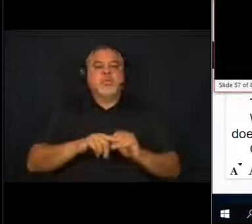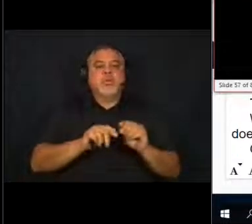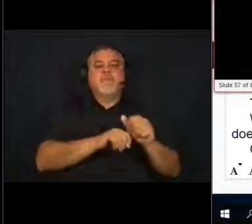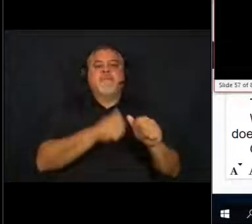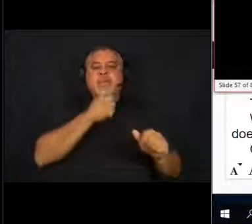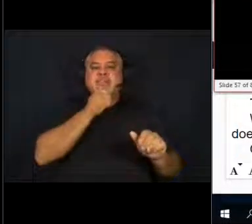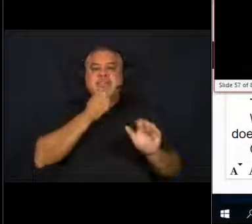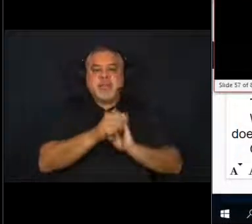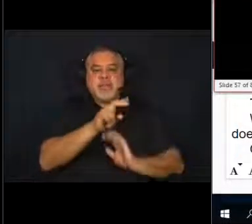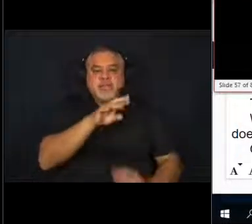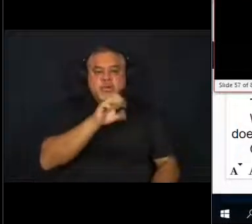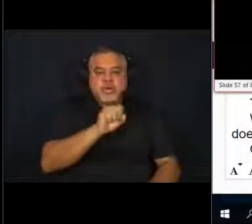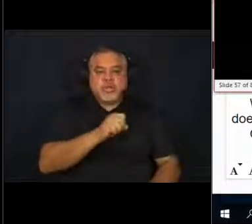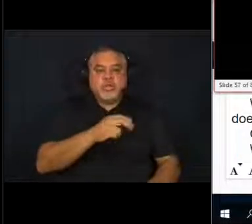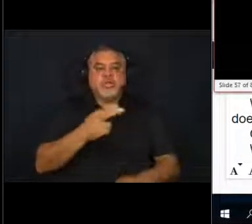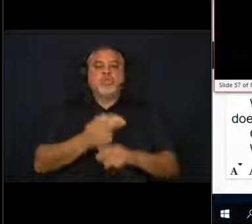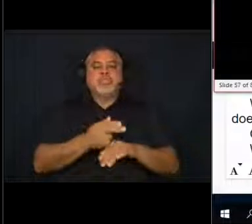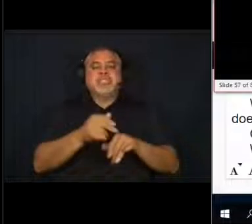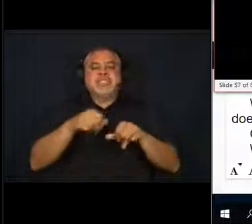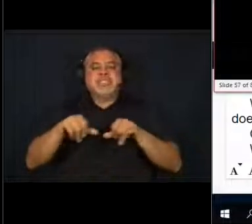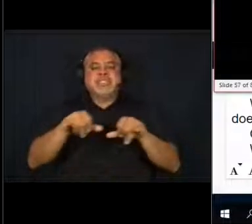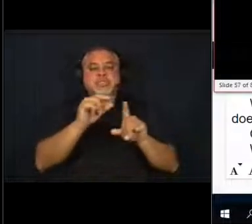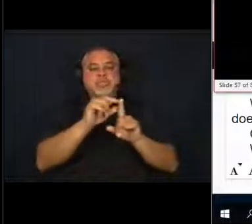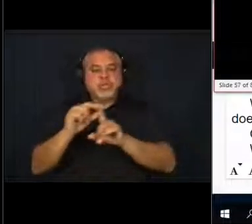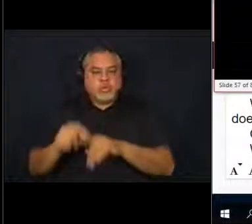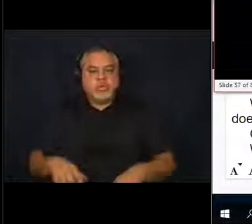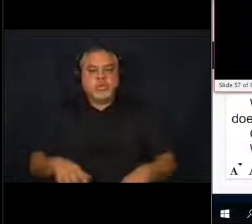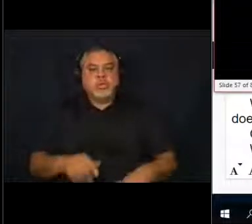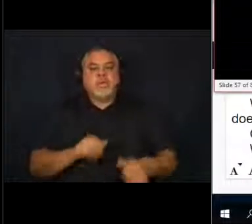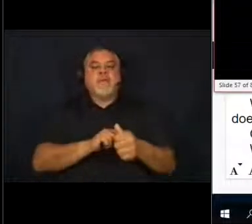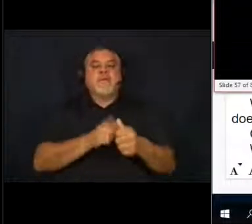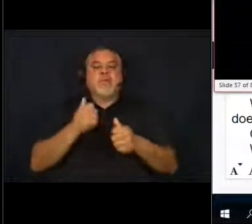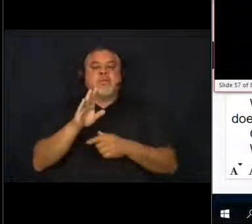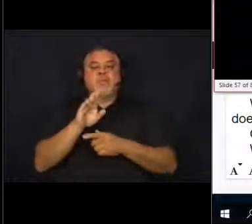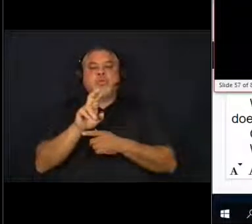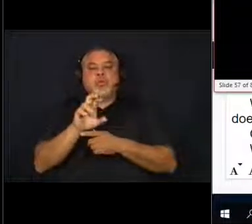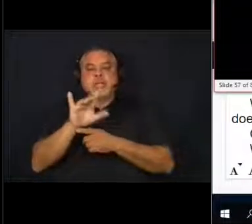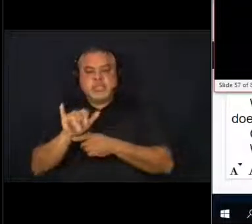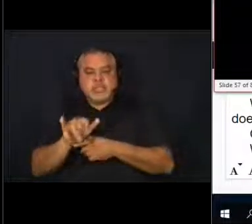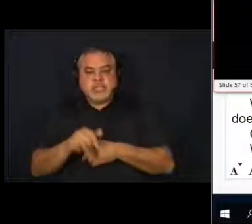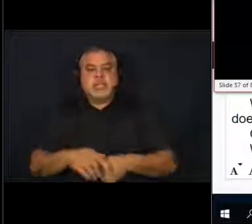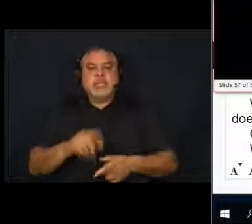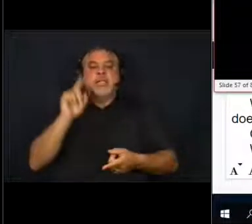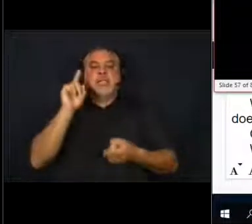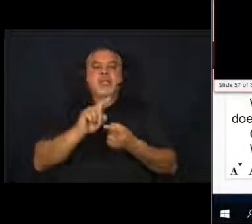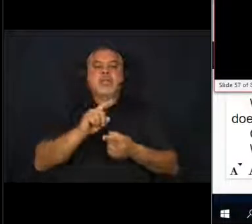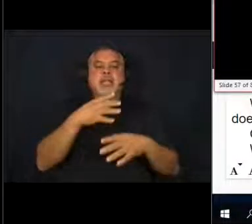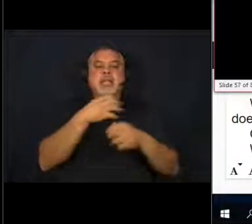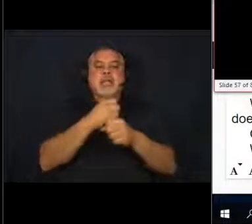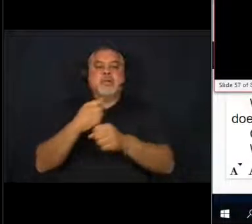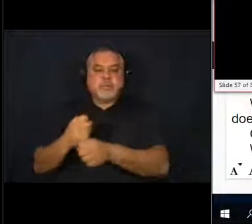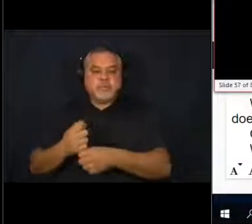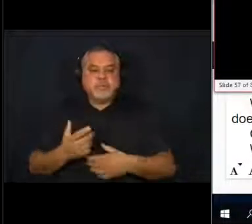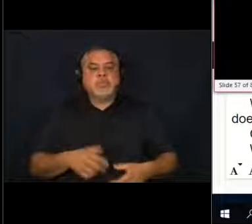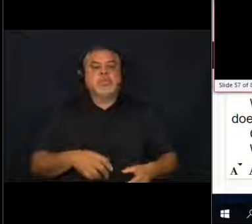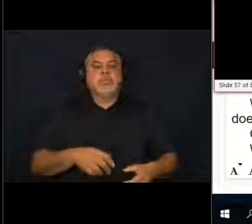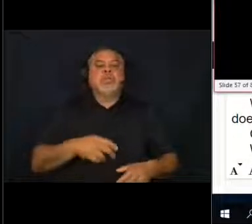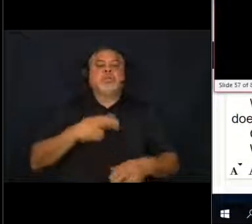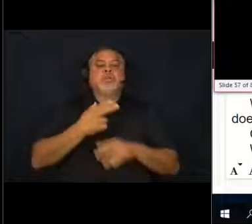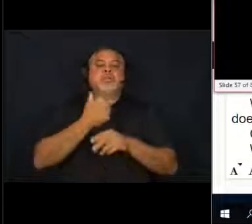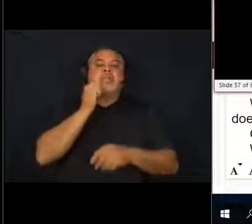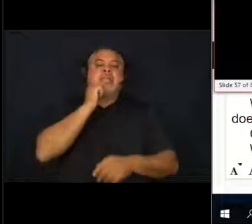verbs, using consistent terms, avoiding bureaucracy, limiting acronyms and abbreviations, using